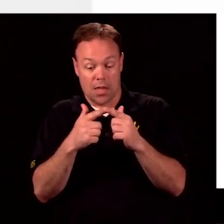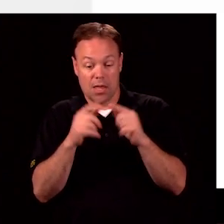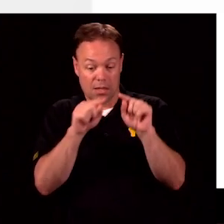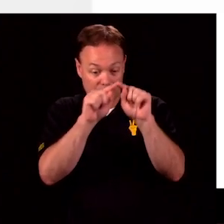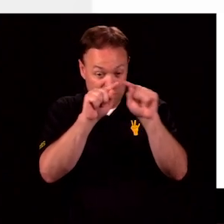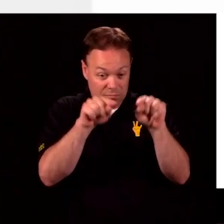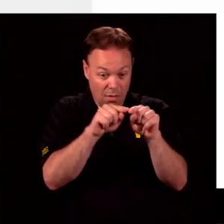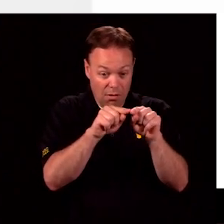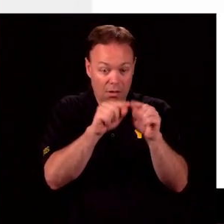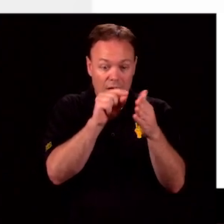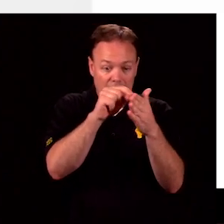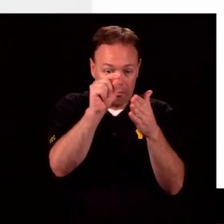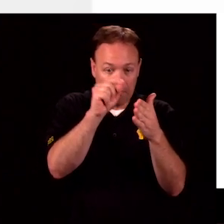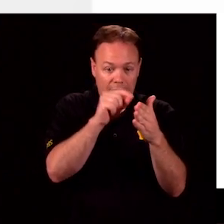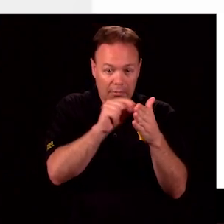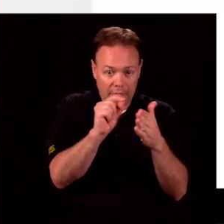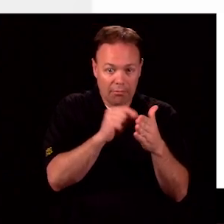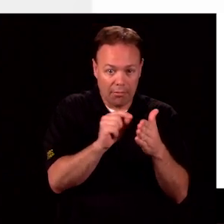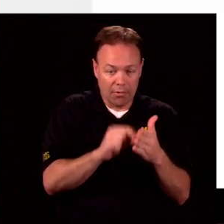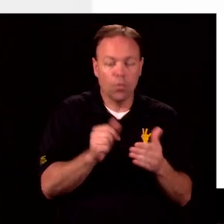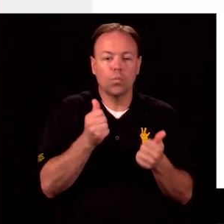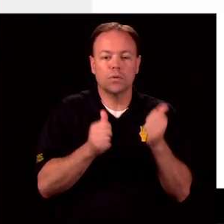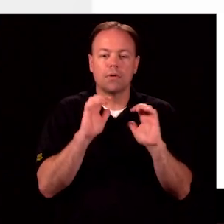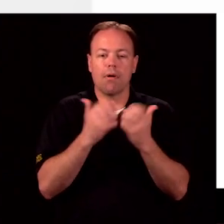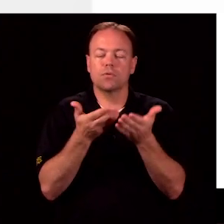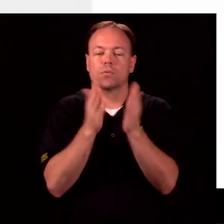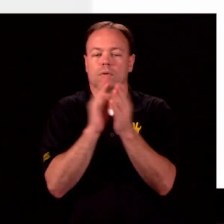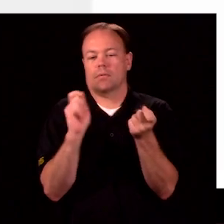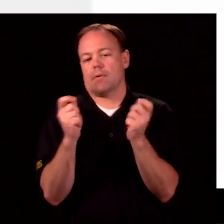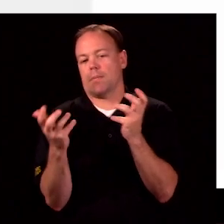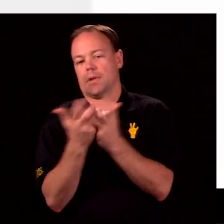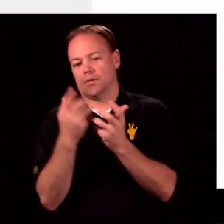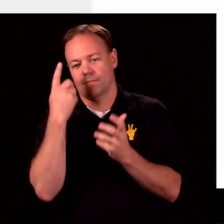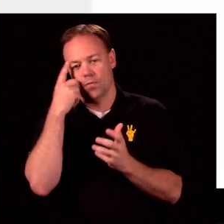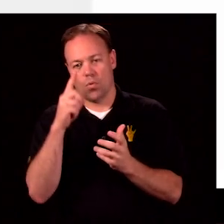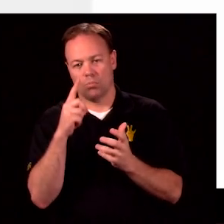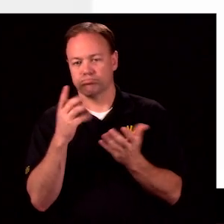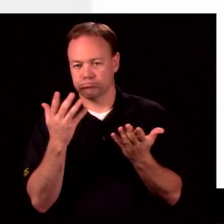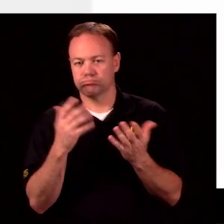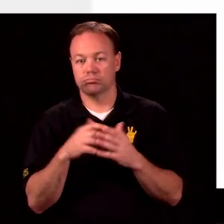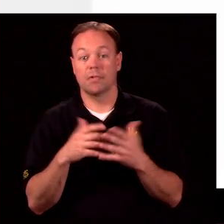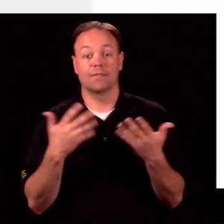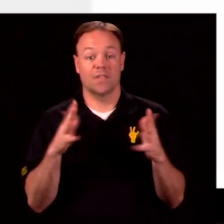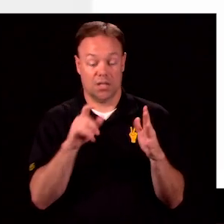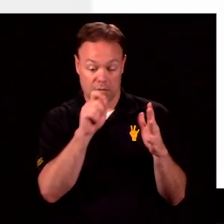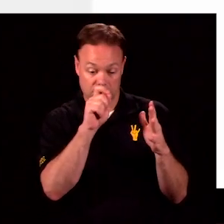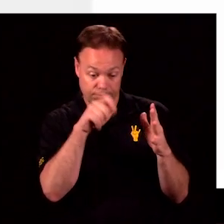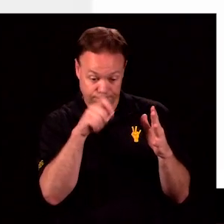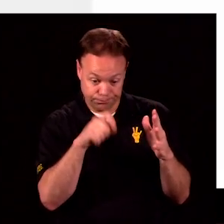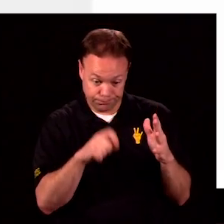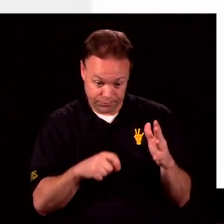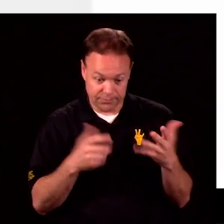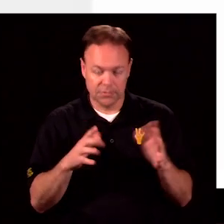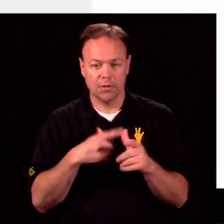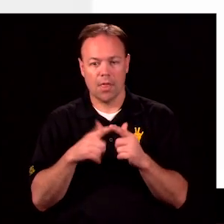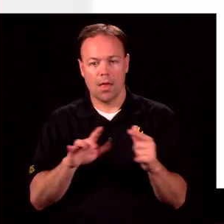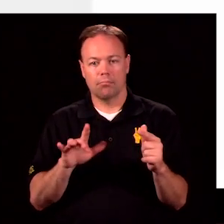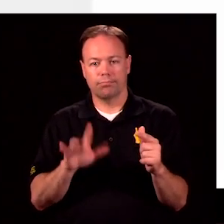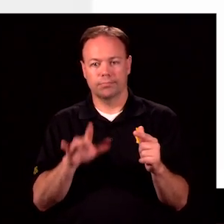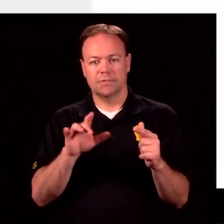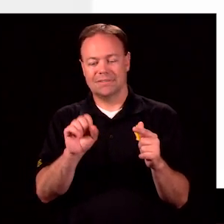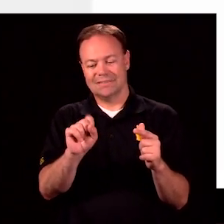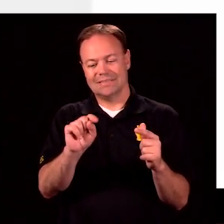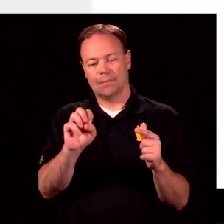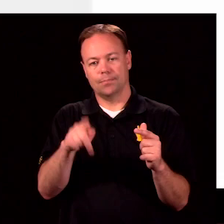the classes for which you are requesting accommodations. Once completed, click Step 2 Continue